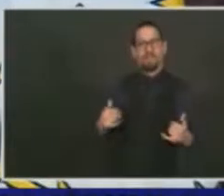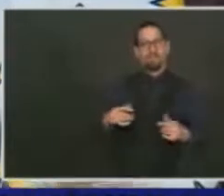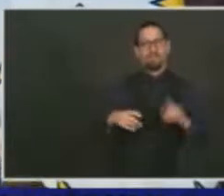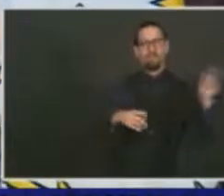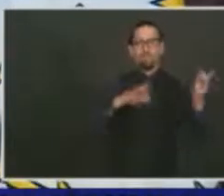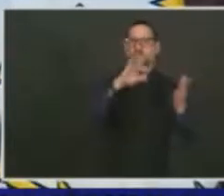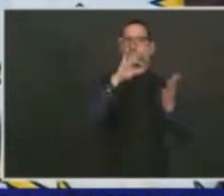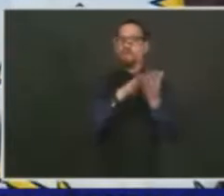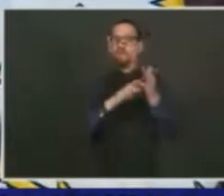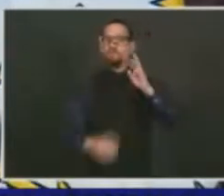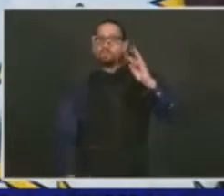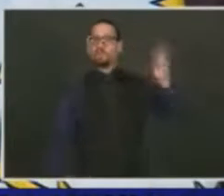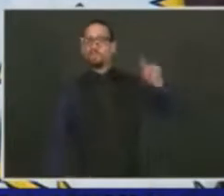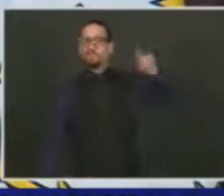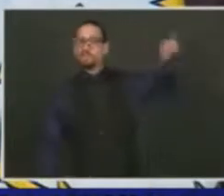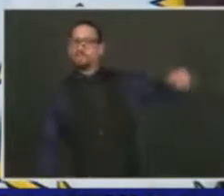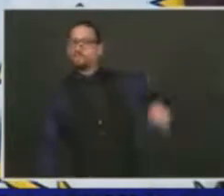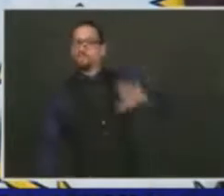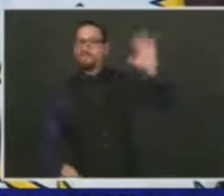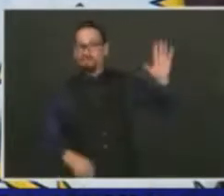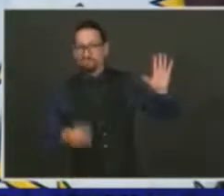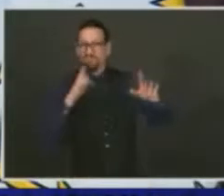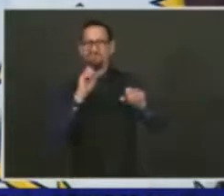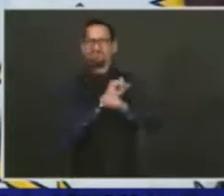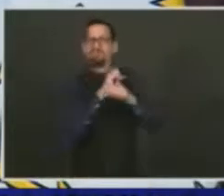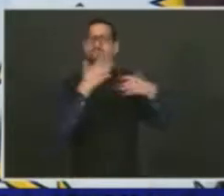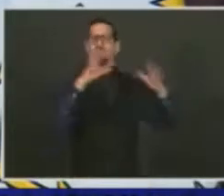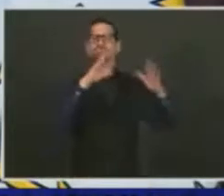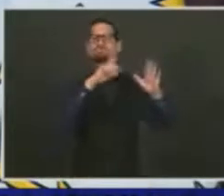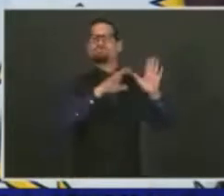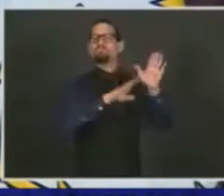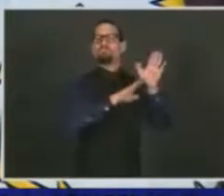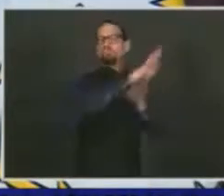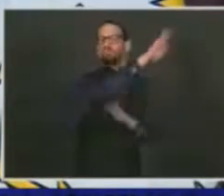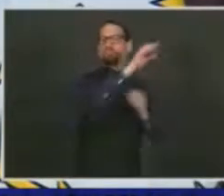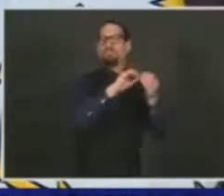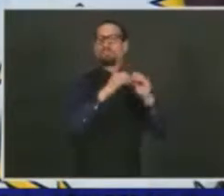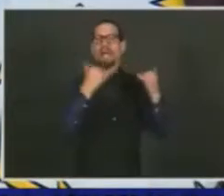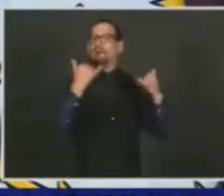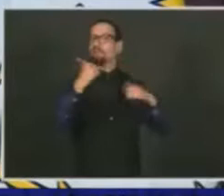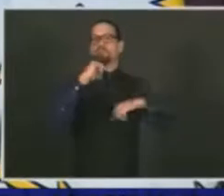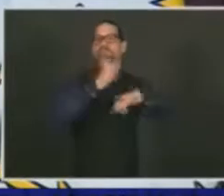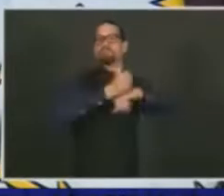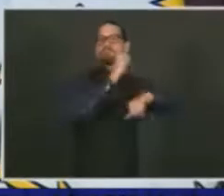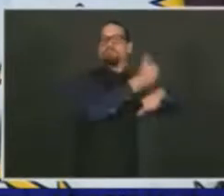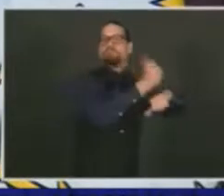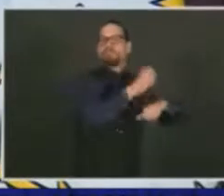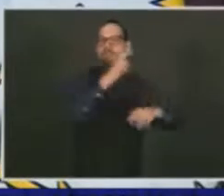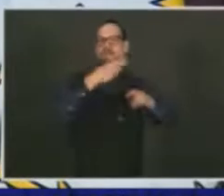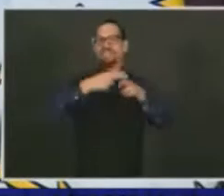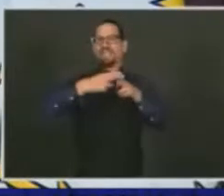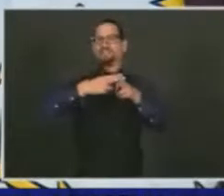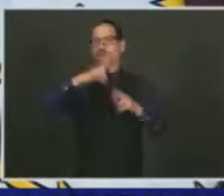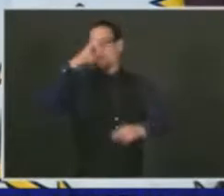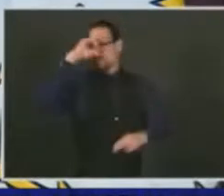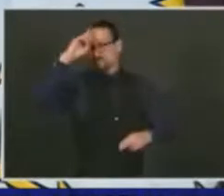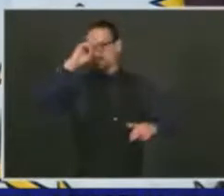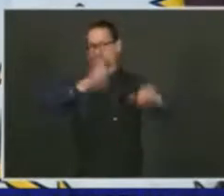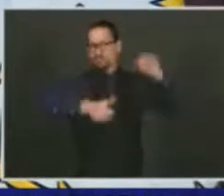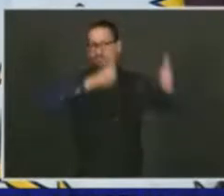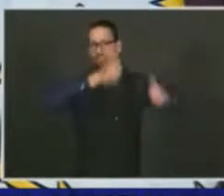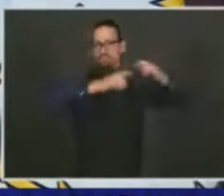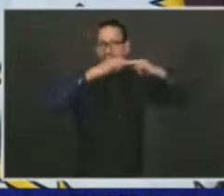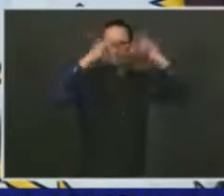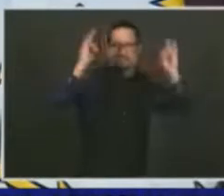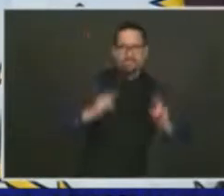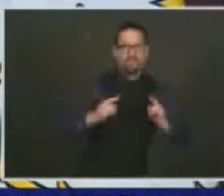a month ago, and now they all have their field hospitals open. North Dakota is at its ICU